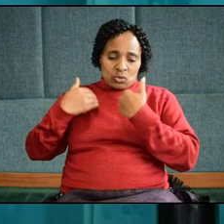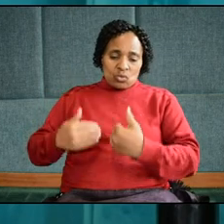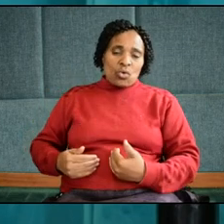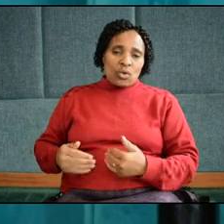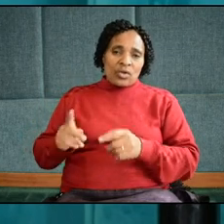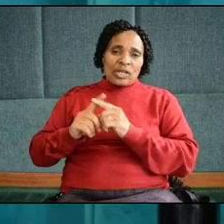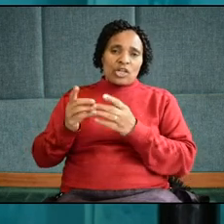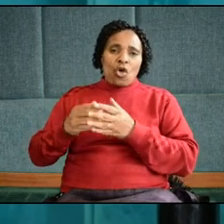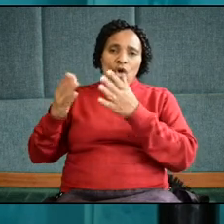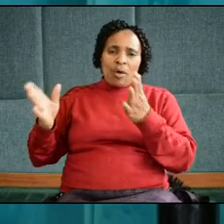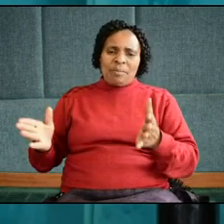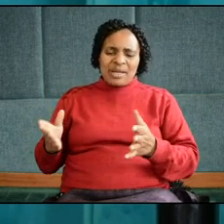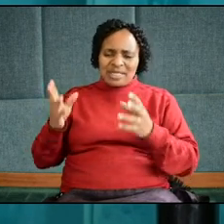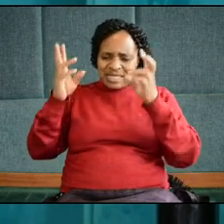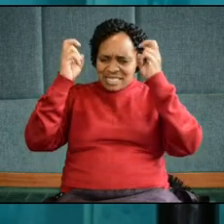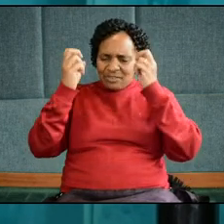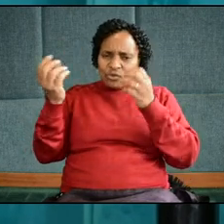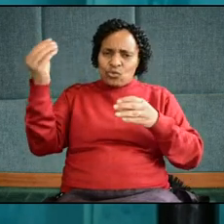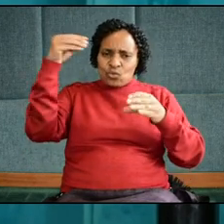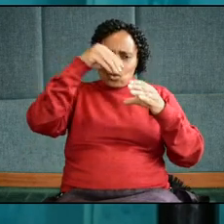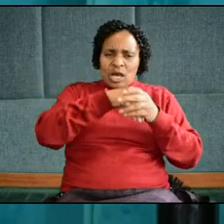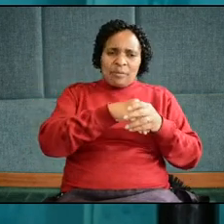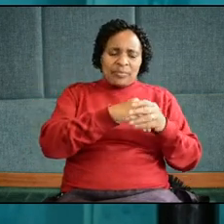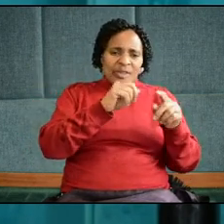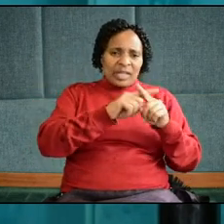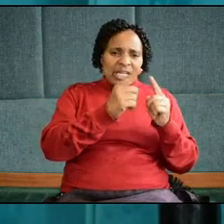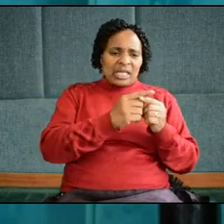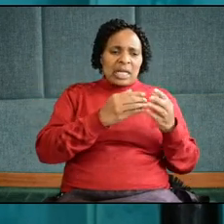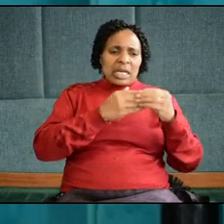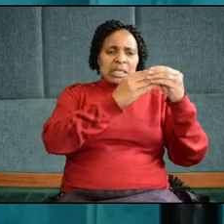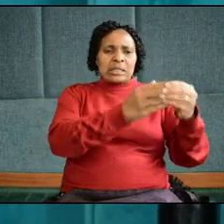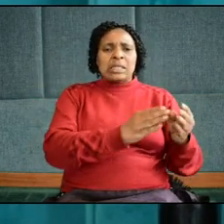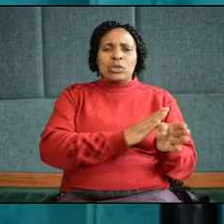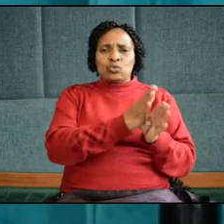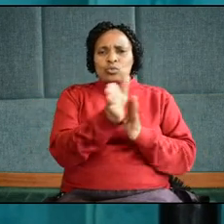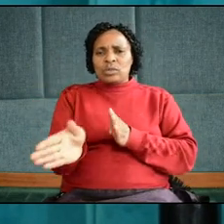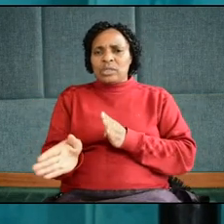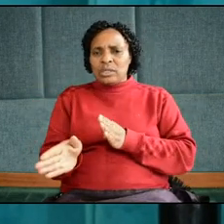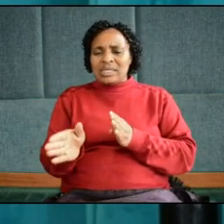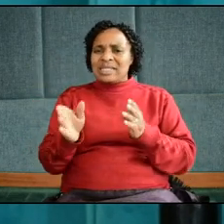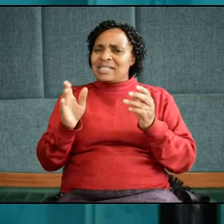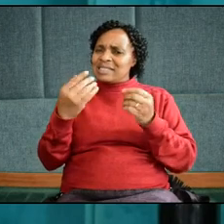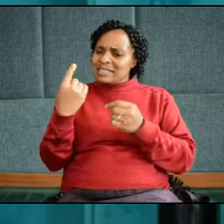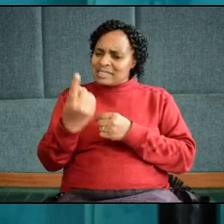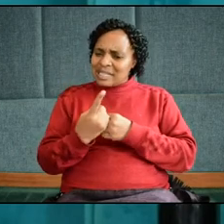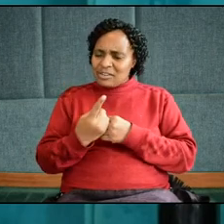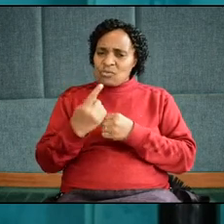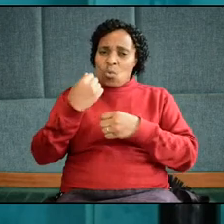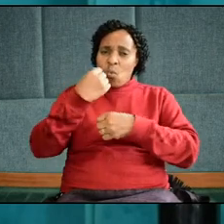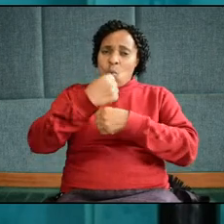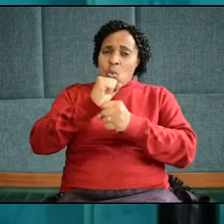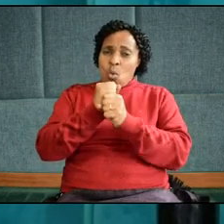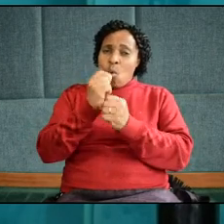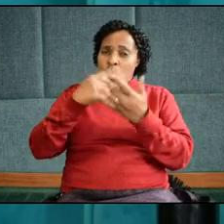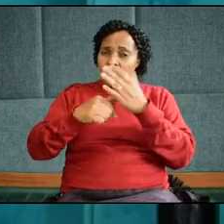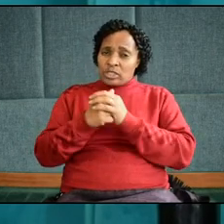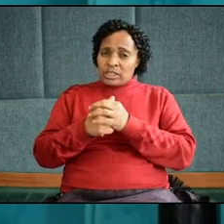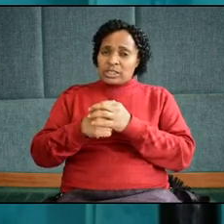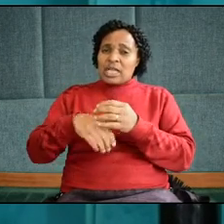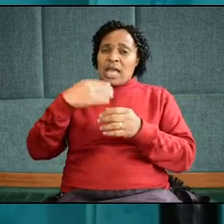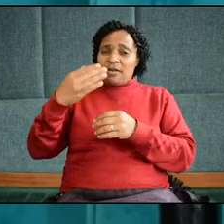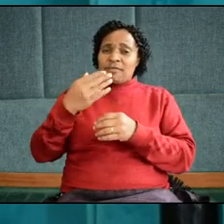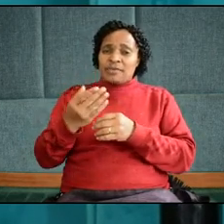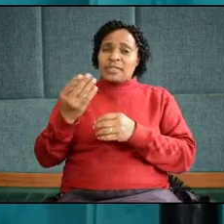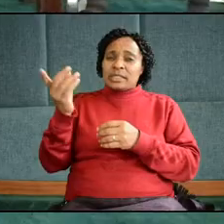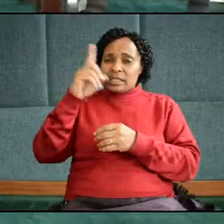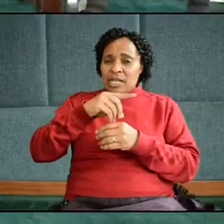opens the way for Satan to come in and lead us astray. The only safe course is to let our prayers go forth daily from a sincere